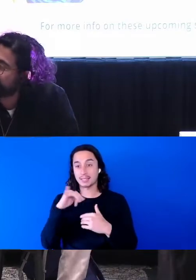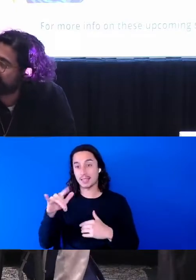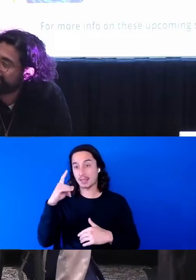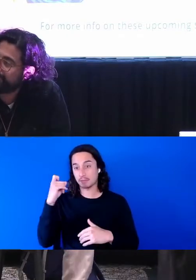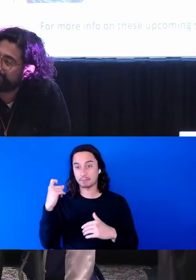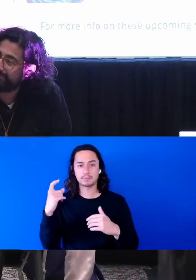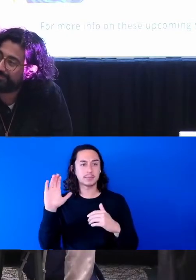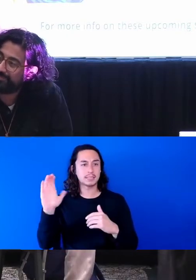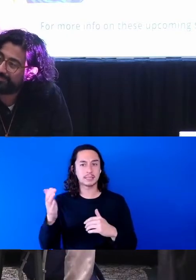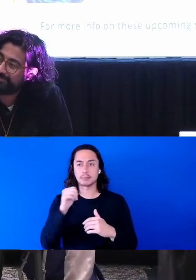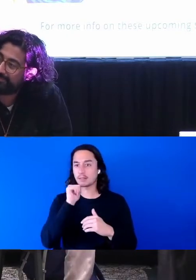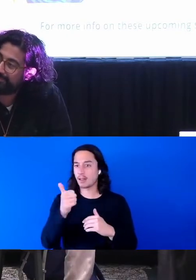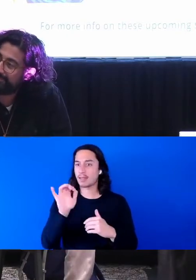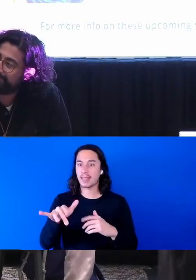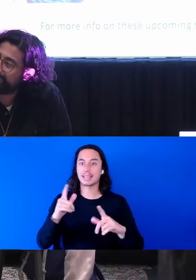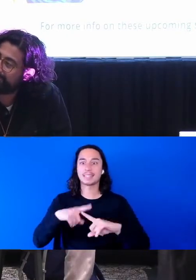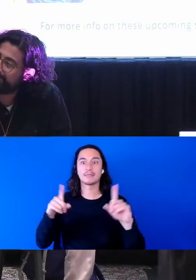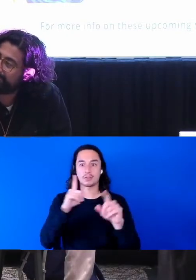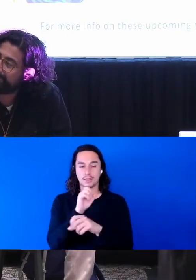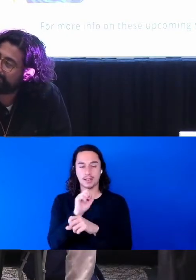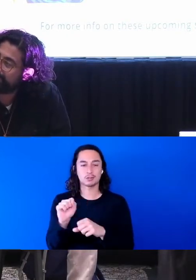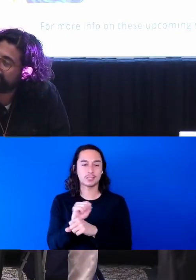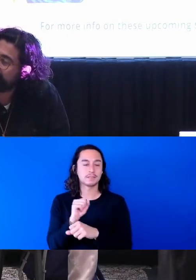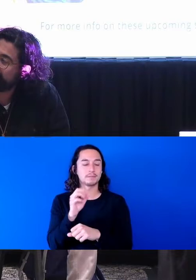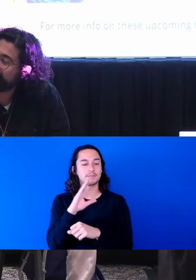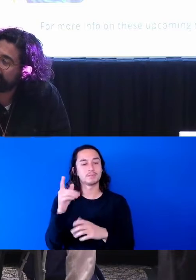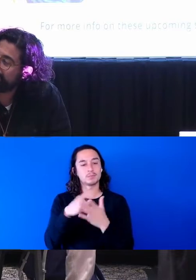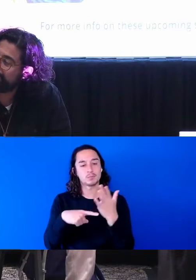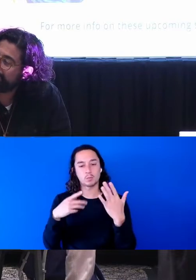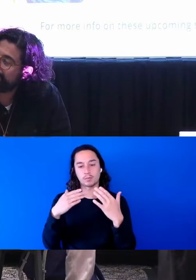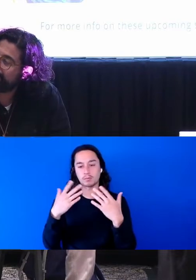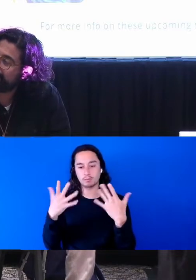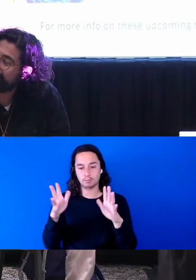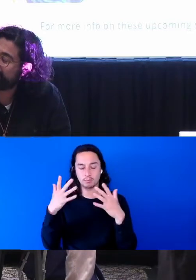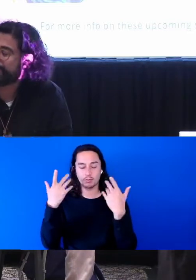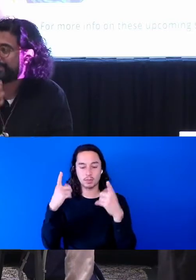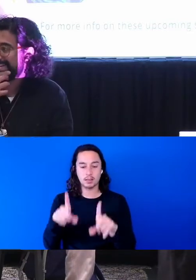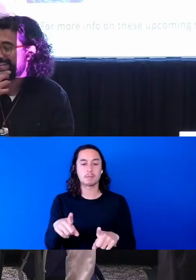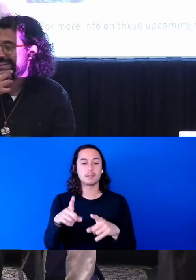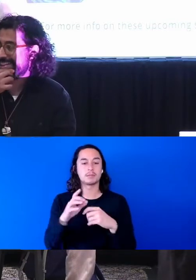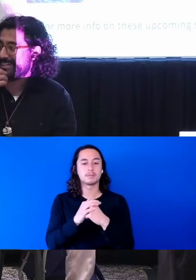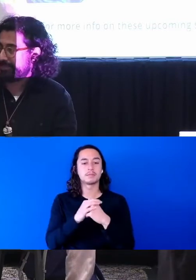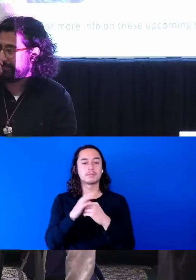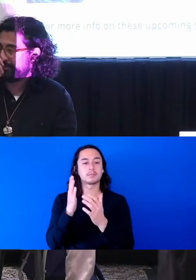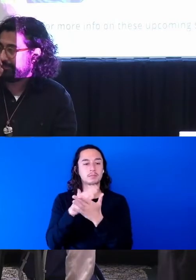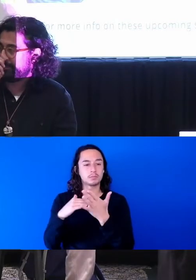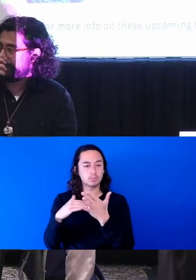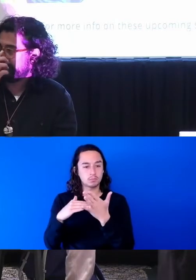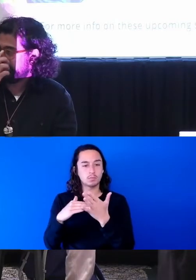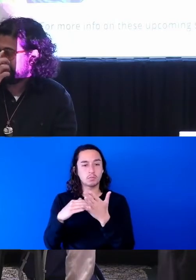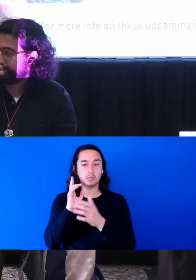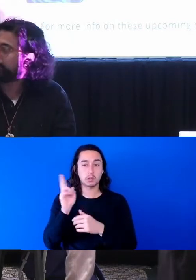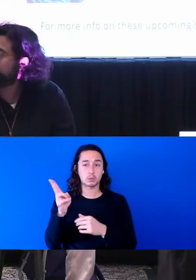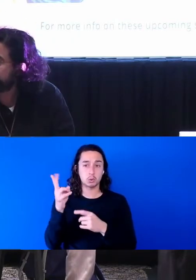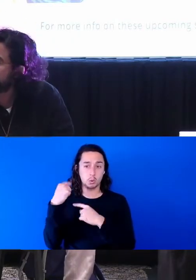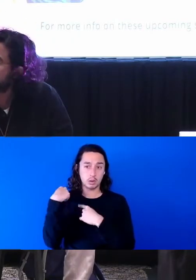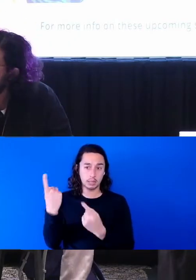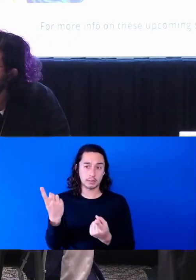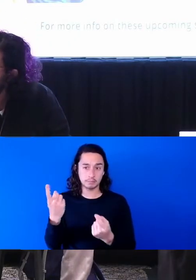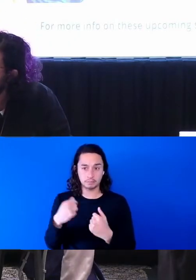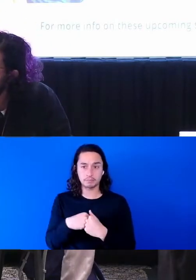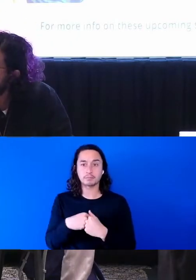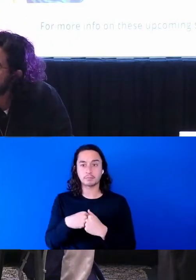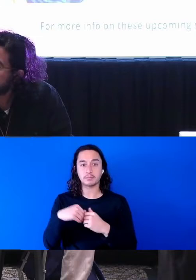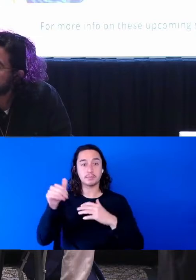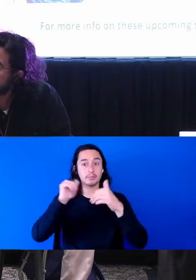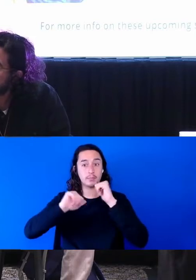not that different actually, and that what has happened some historically is that theaters have